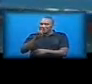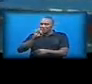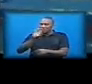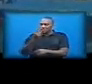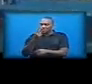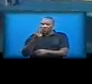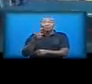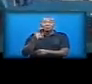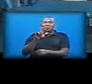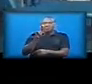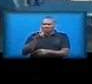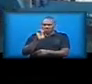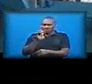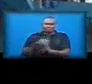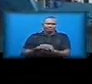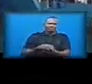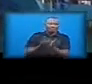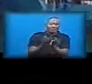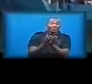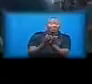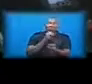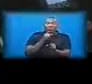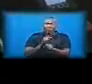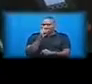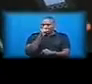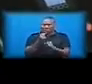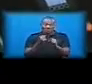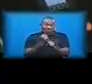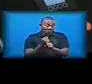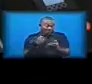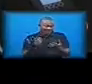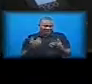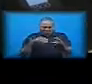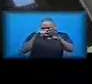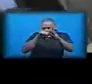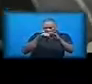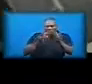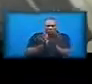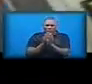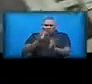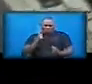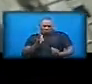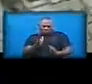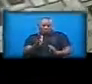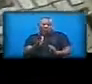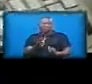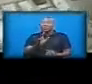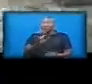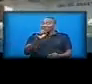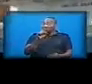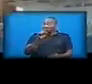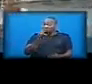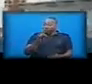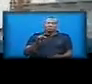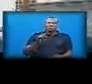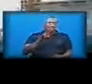at the Jubilee Field. The one-year-old vessel has a gross tonnage of 1,100 and a speed of 11.2